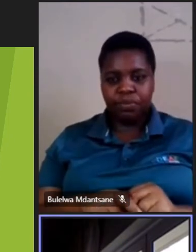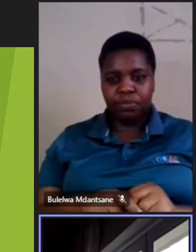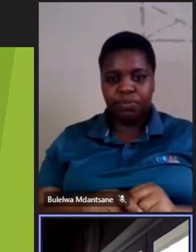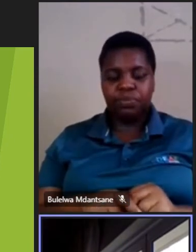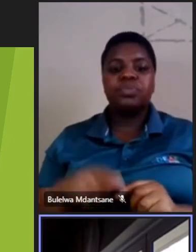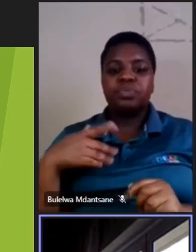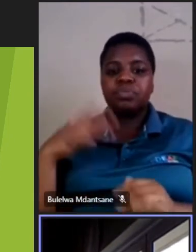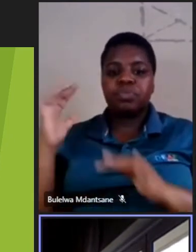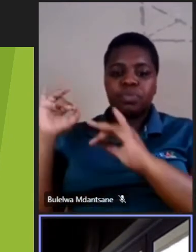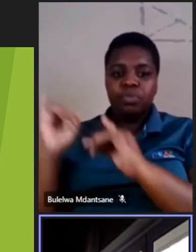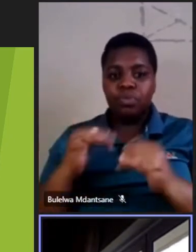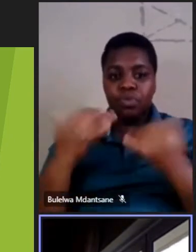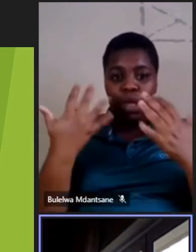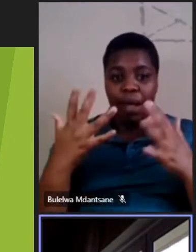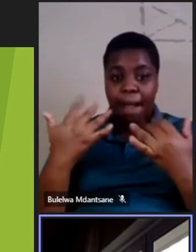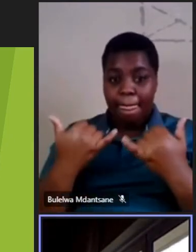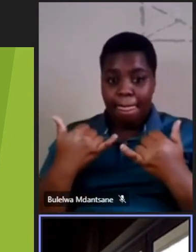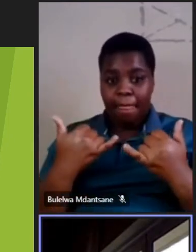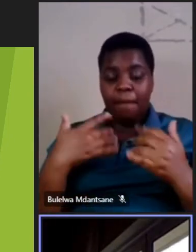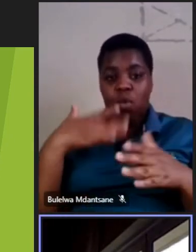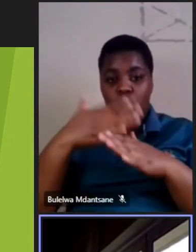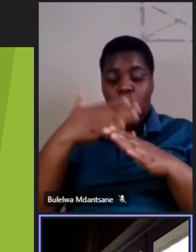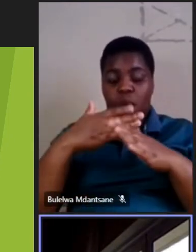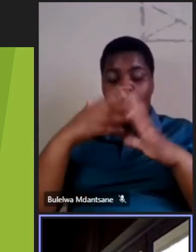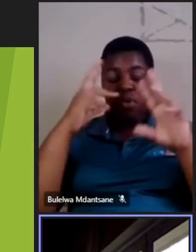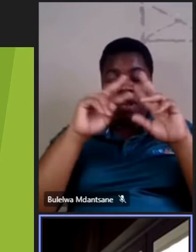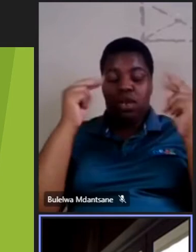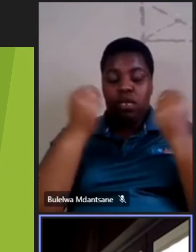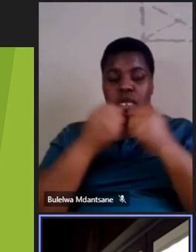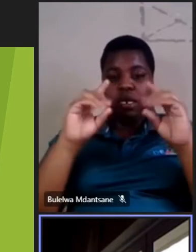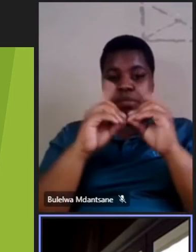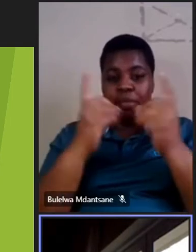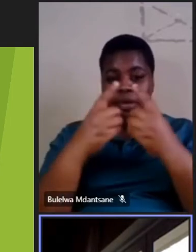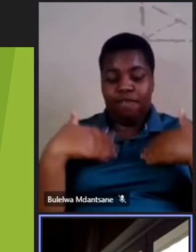introduced, I'm at the moment with the National Department of Health looking at